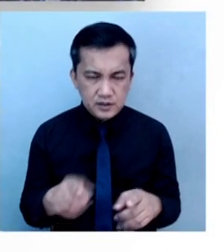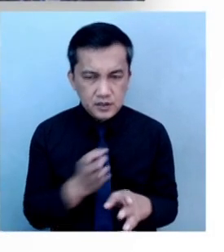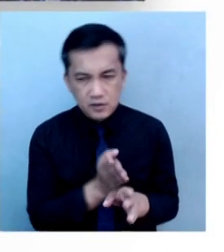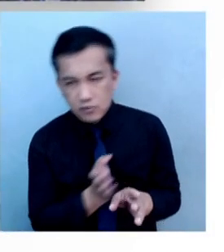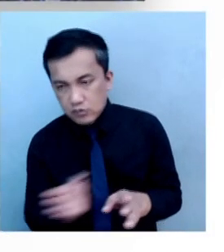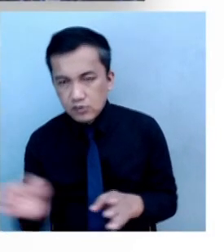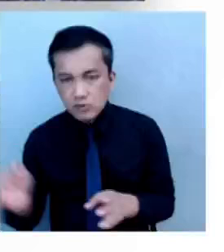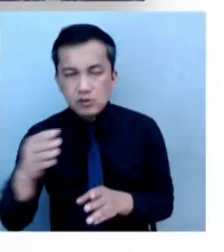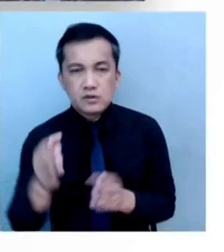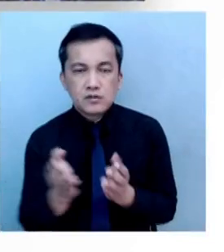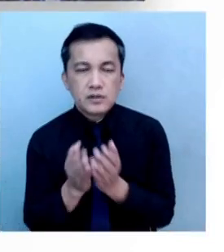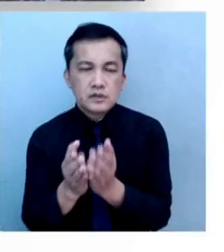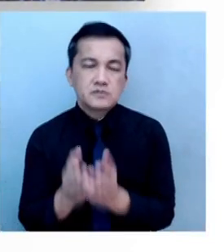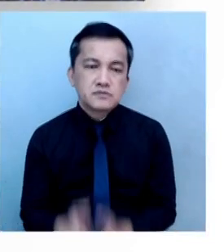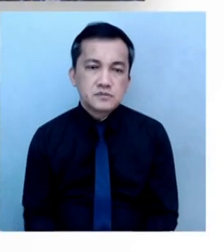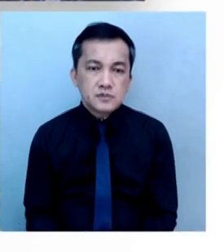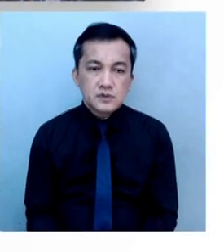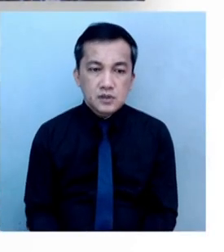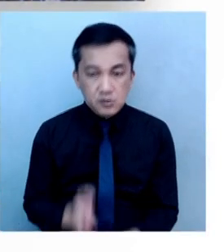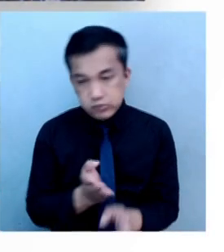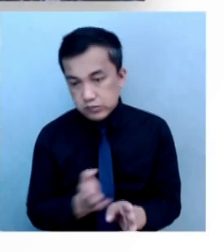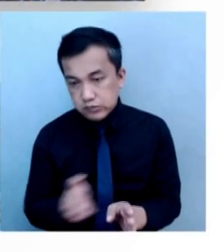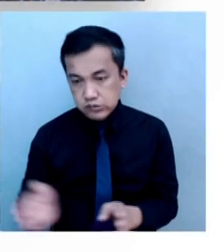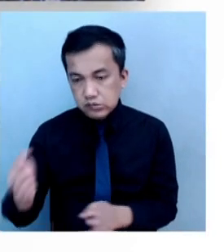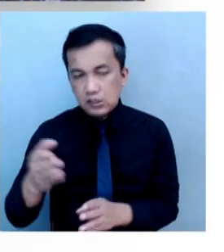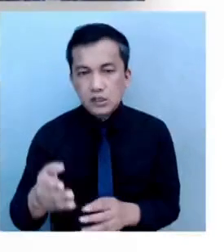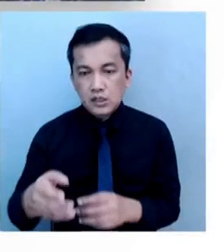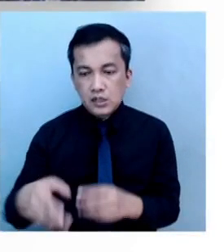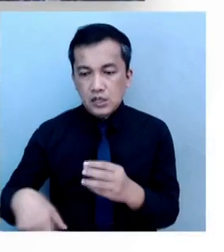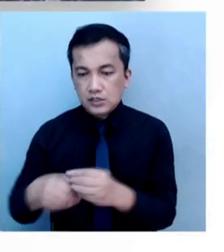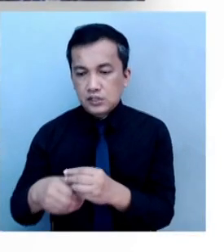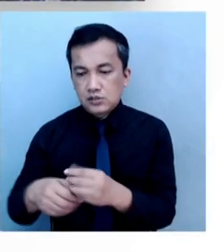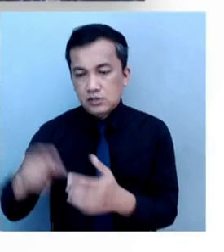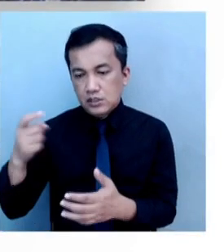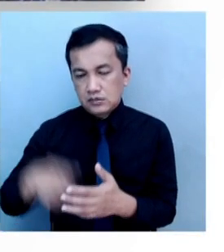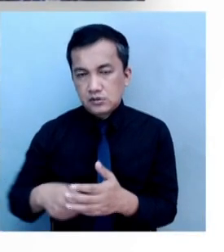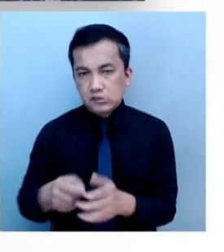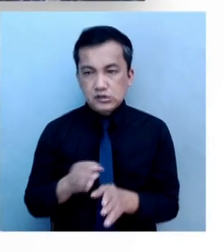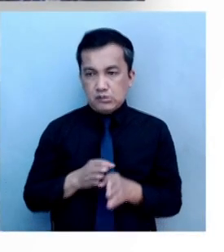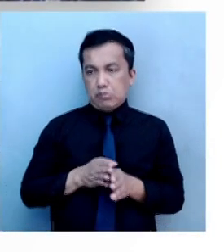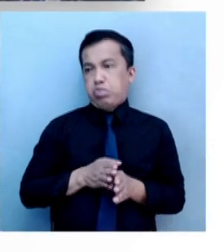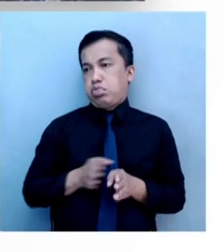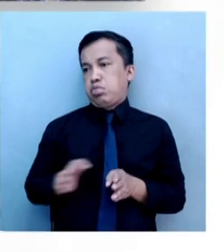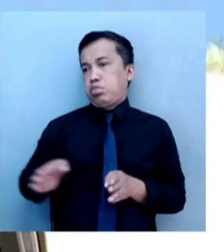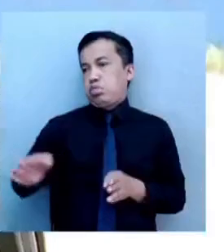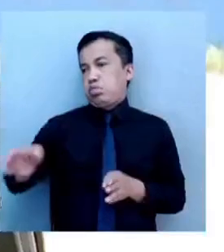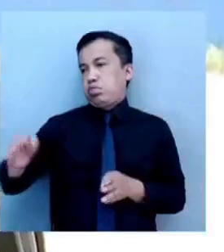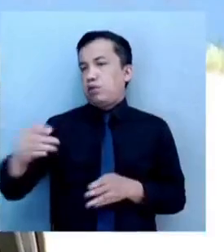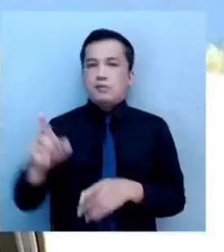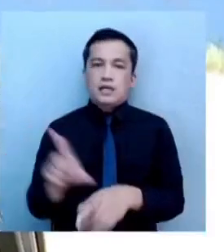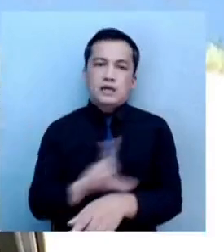So kung magre-reroute, may additional cost yun kasi mas mahaba yung dadaanin nila.